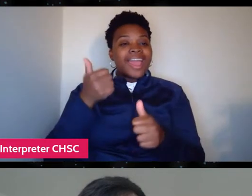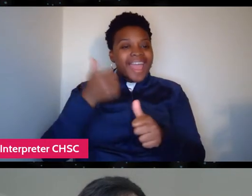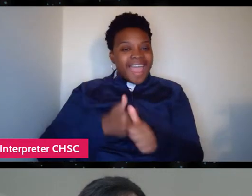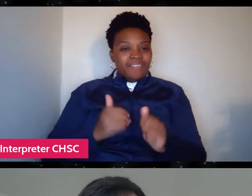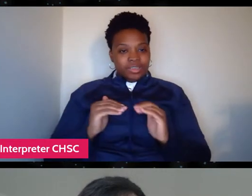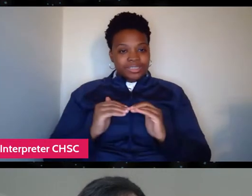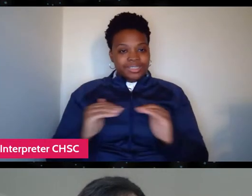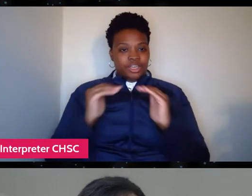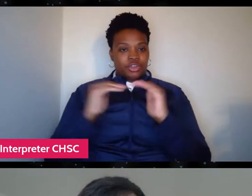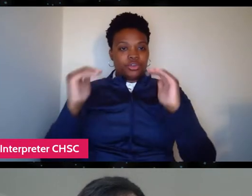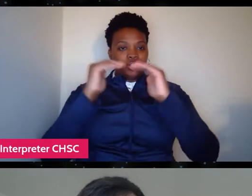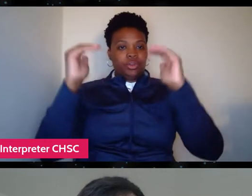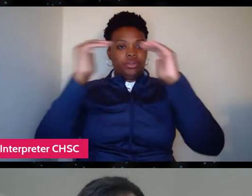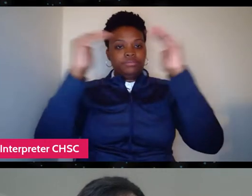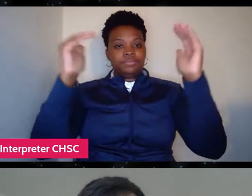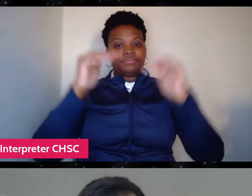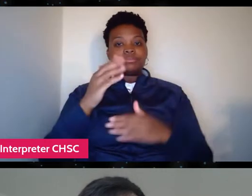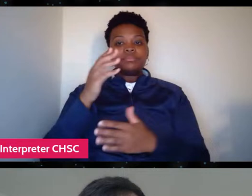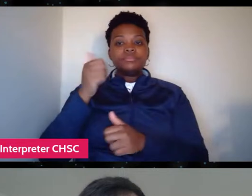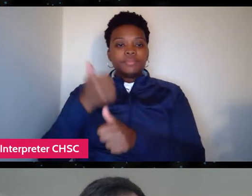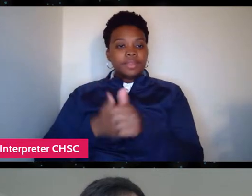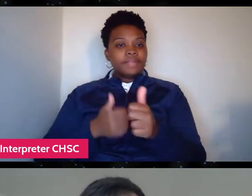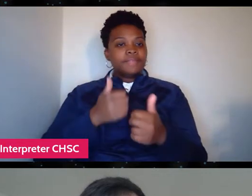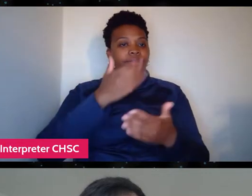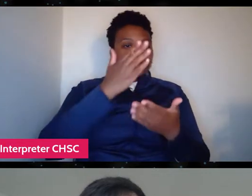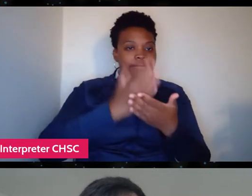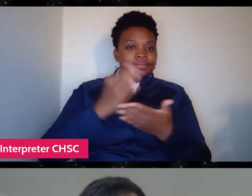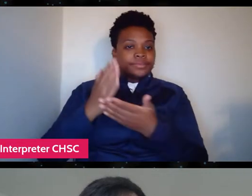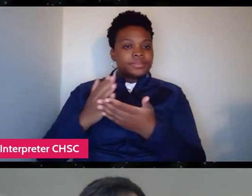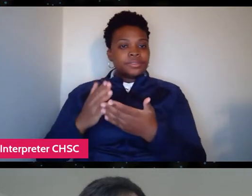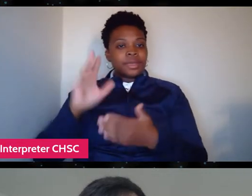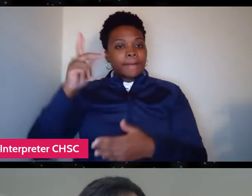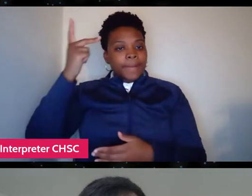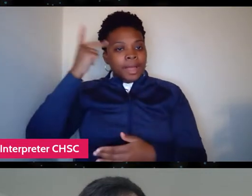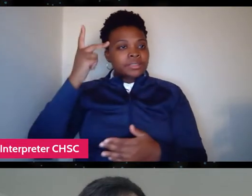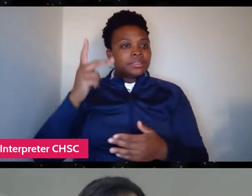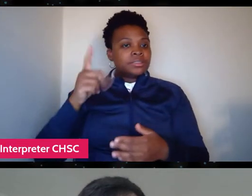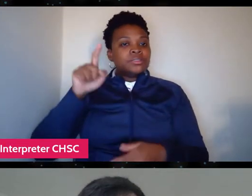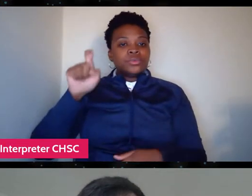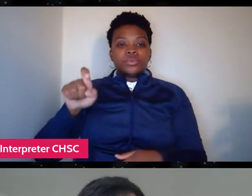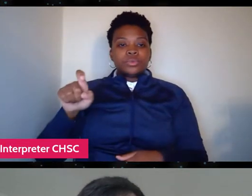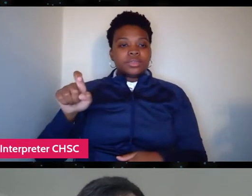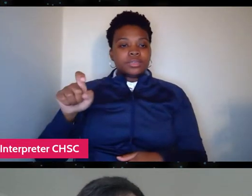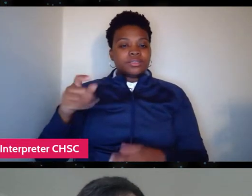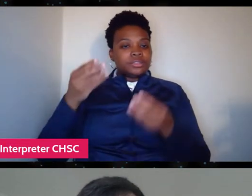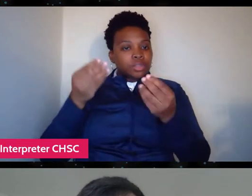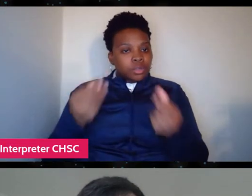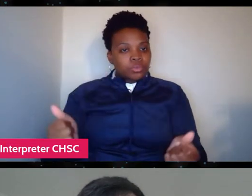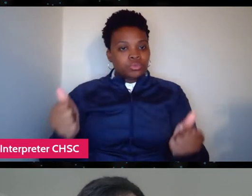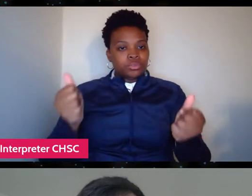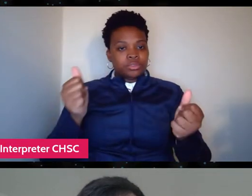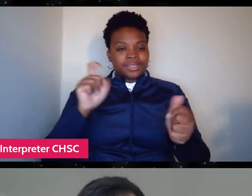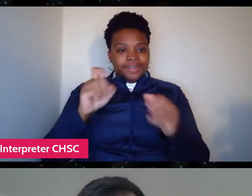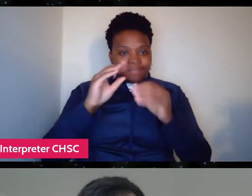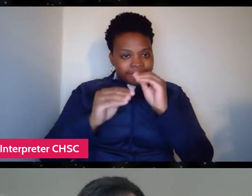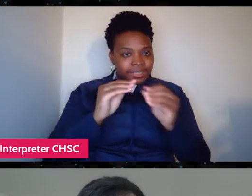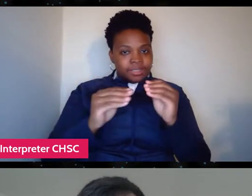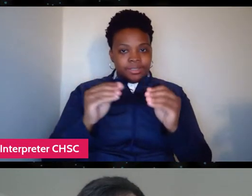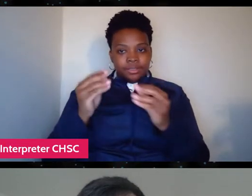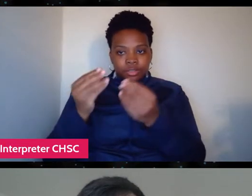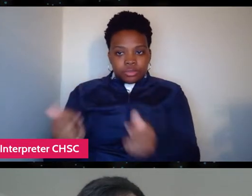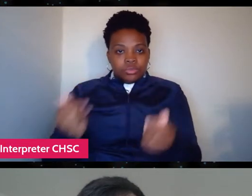aspect. It's across political spectrums. It's everything. We need solutions. We need them urgently, and we need